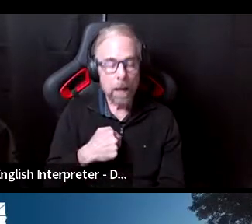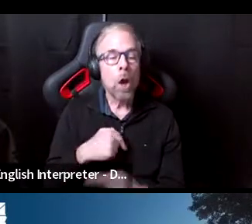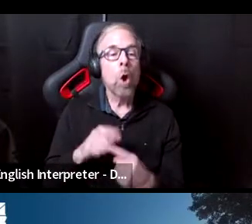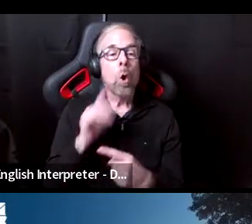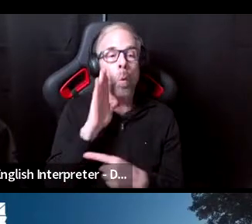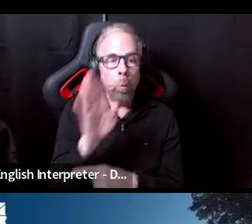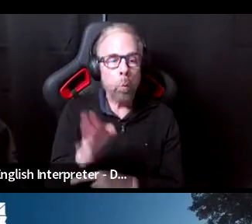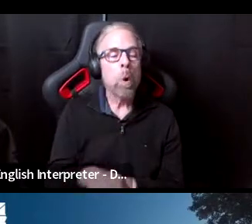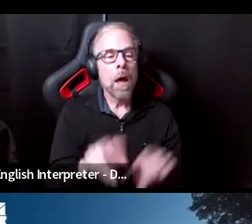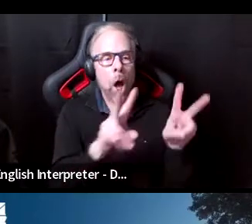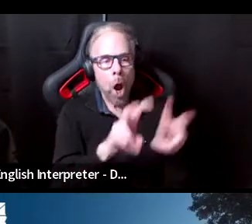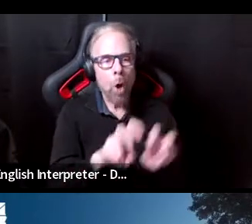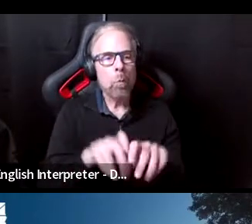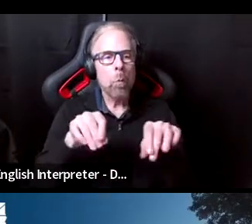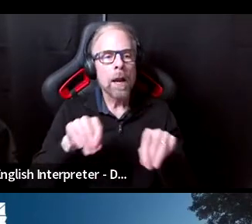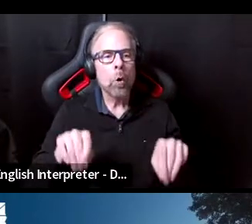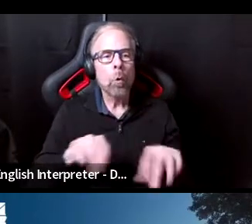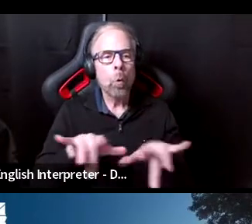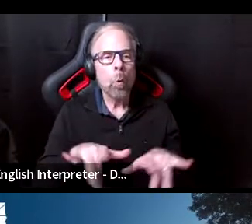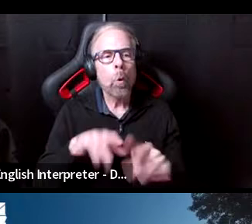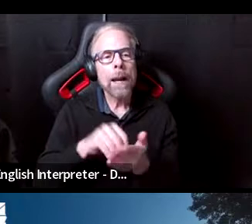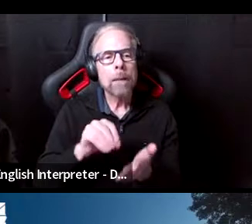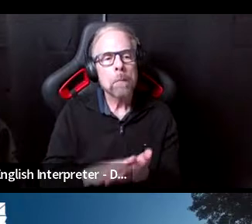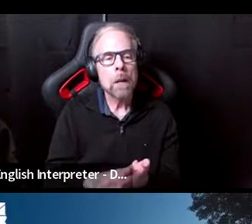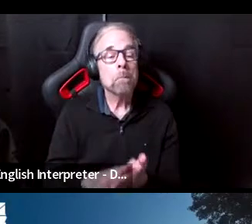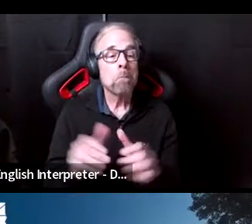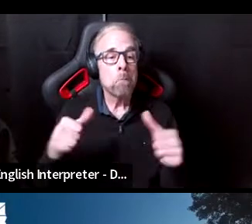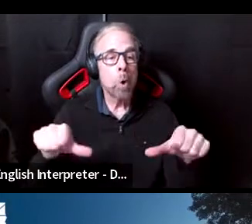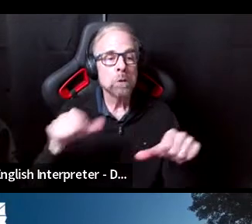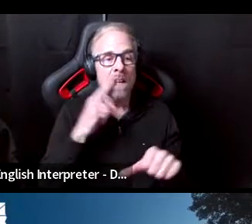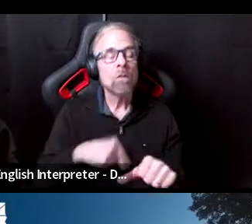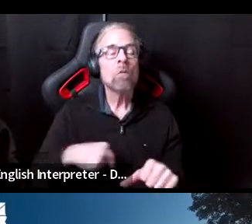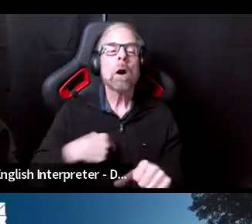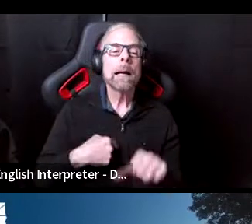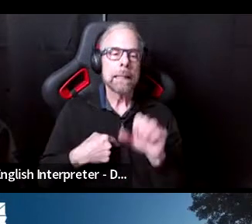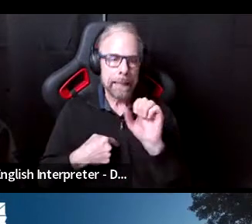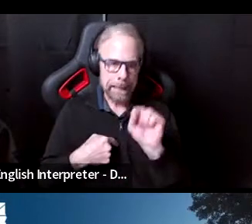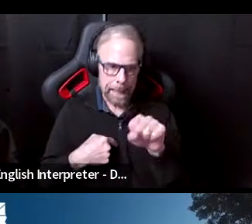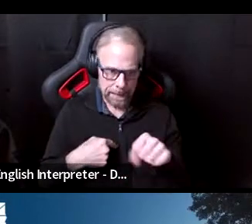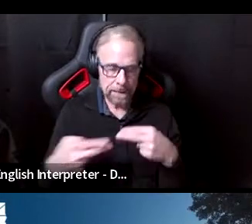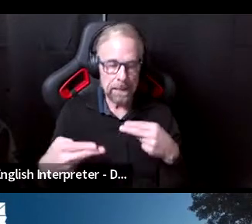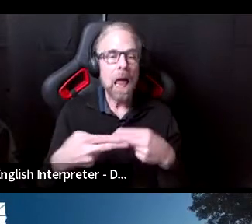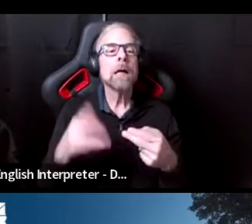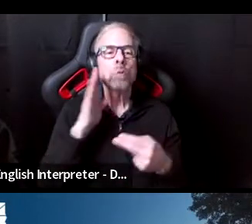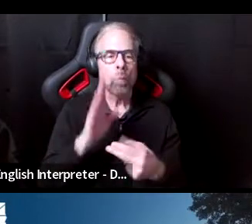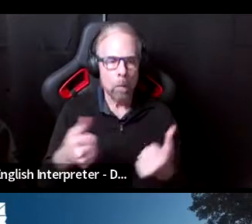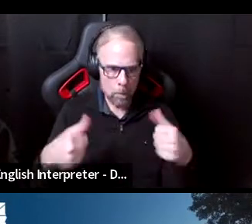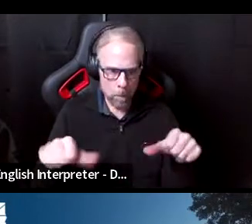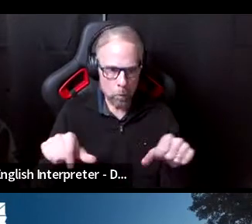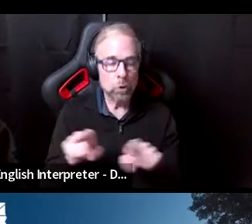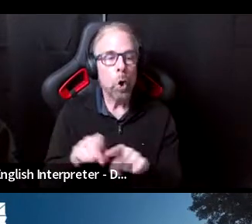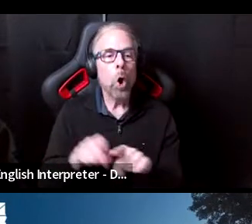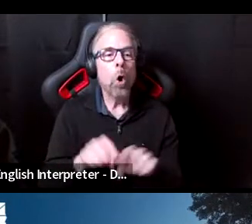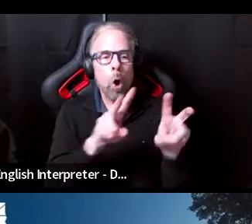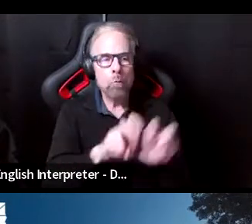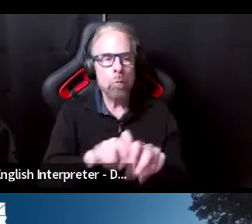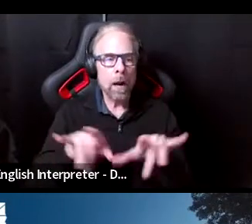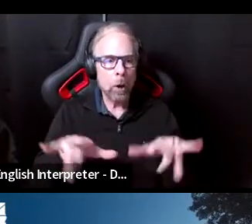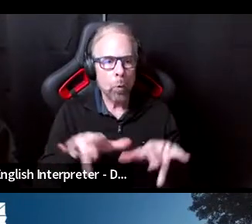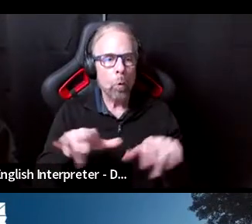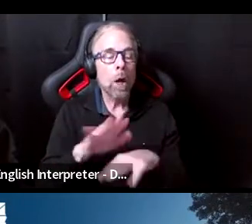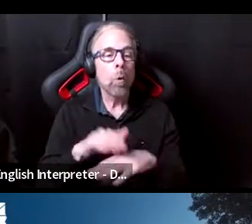be posted for us? So these slides will be posted along with the recording on our